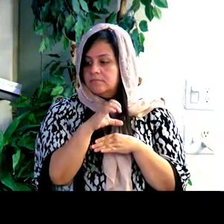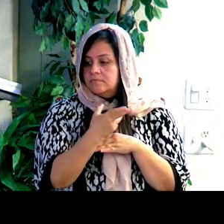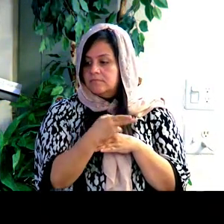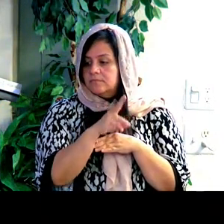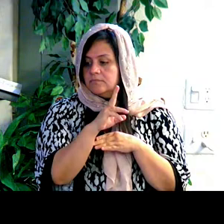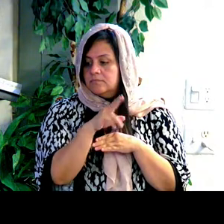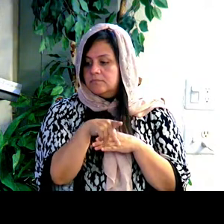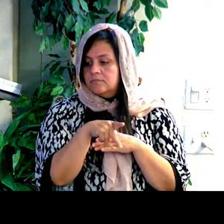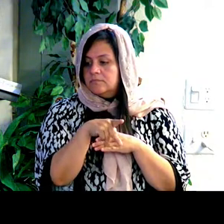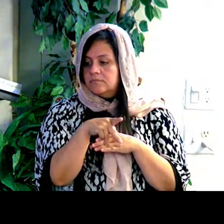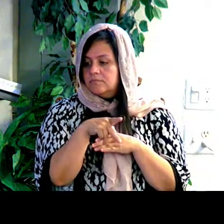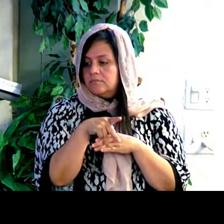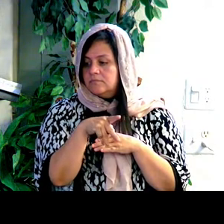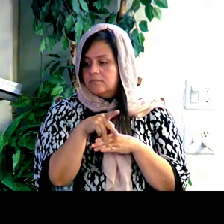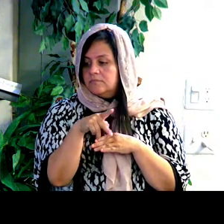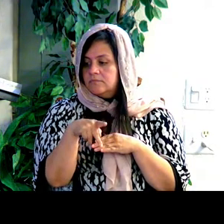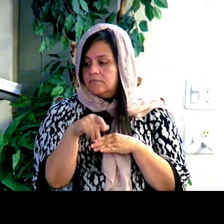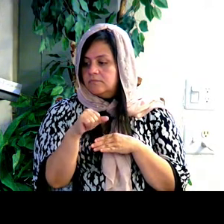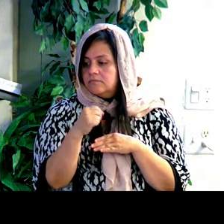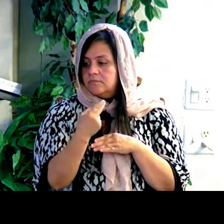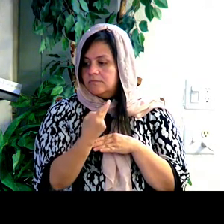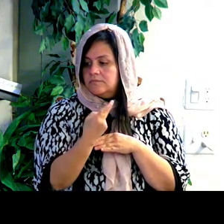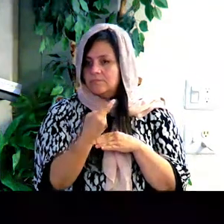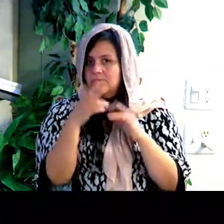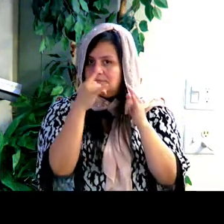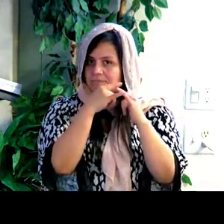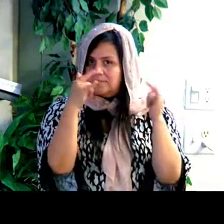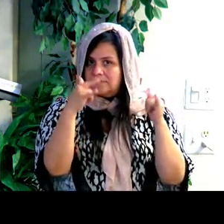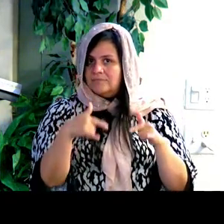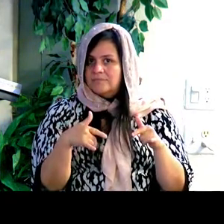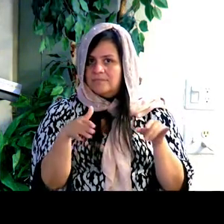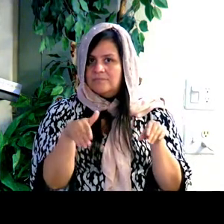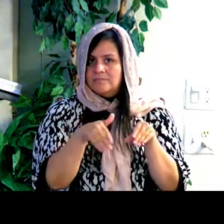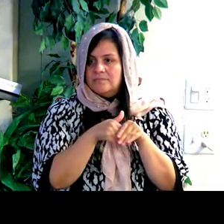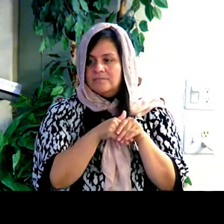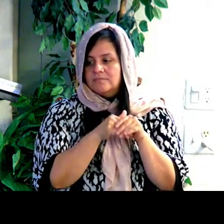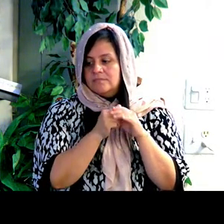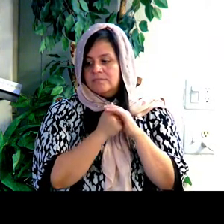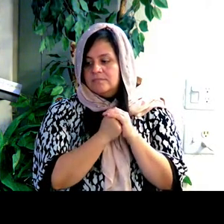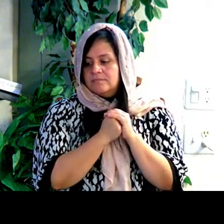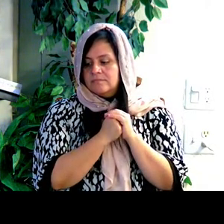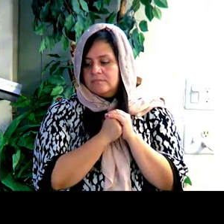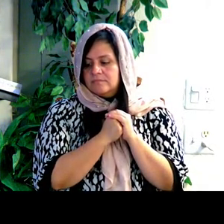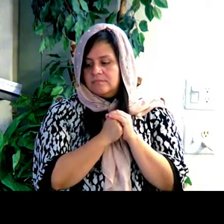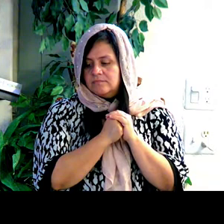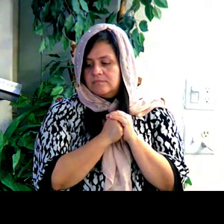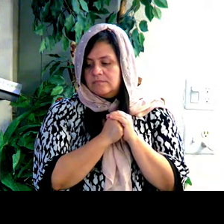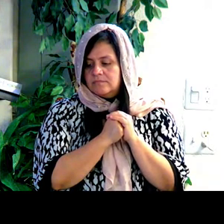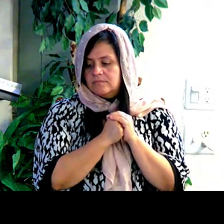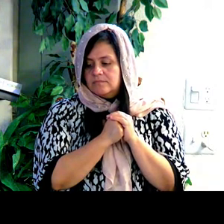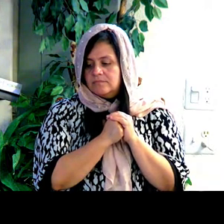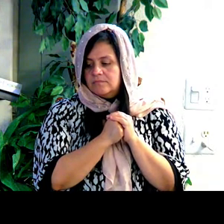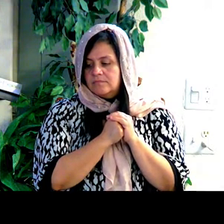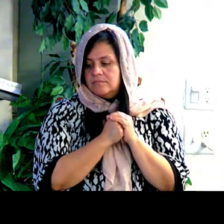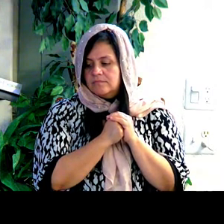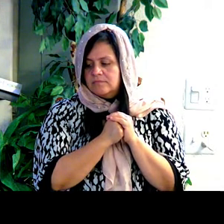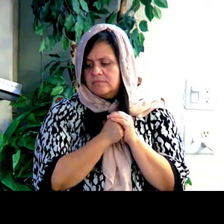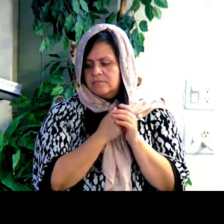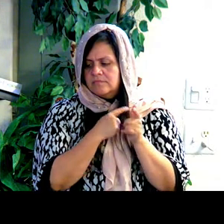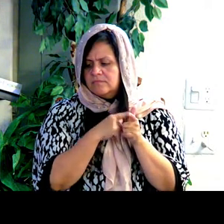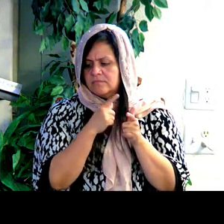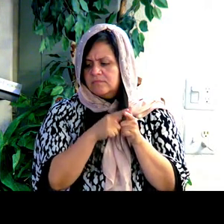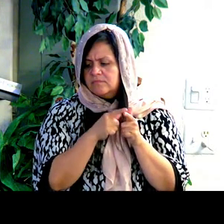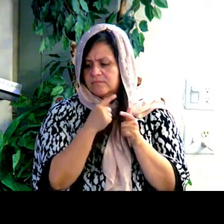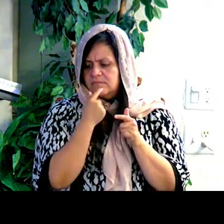tent where it was all prepared for them to just know each other for seven days. Entonces era una tienda